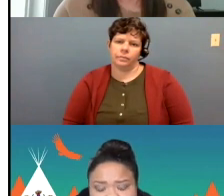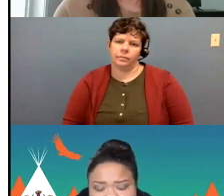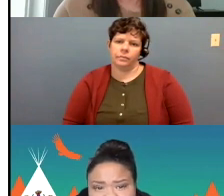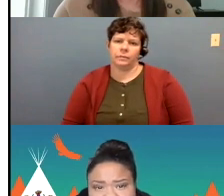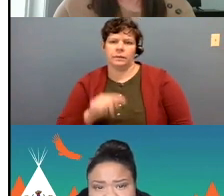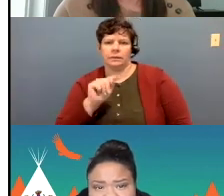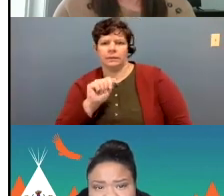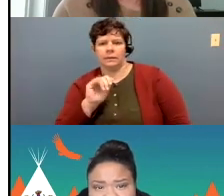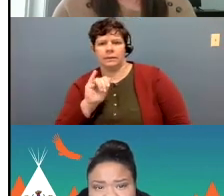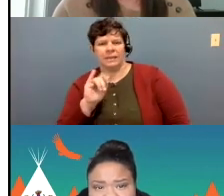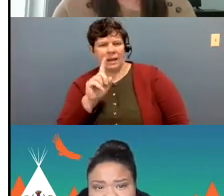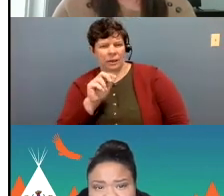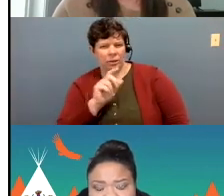also?